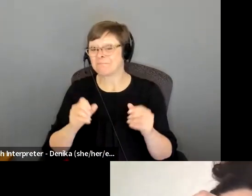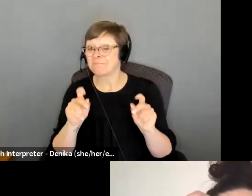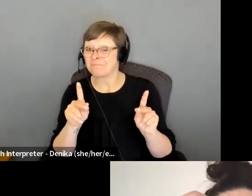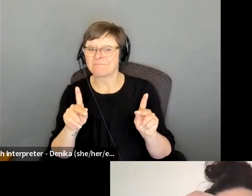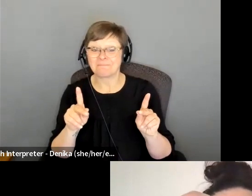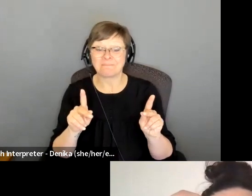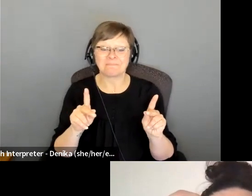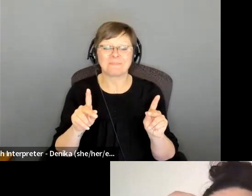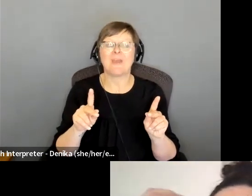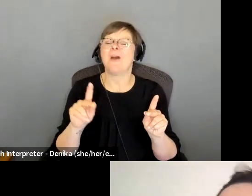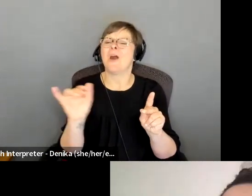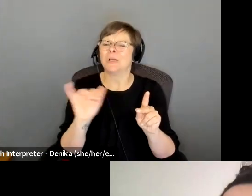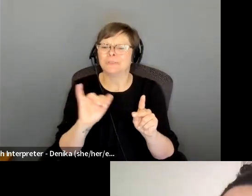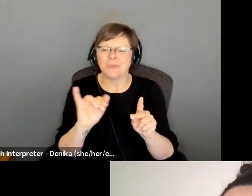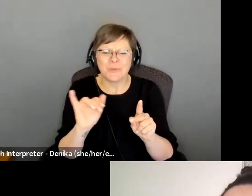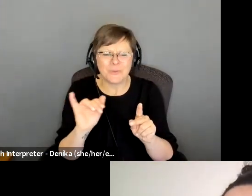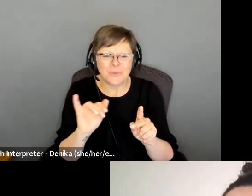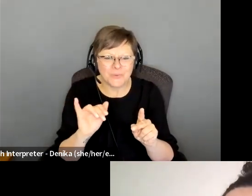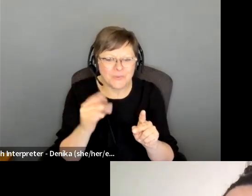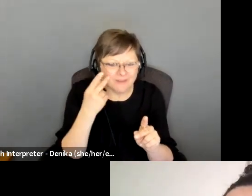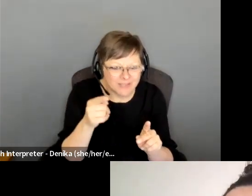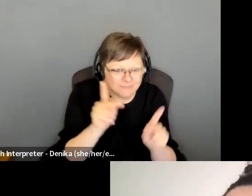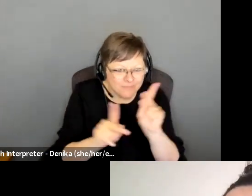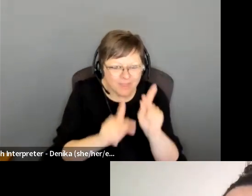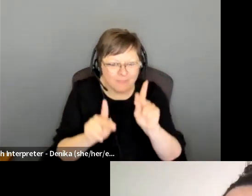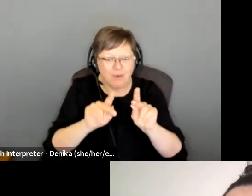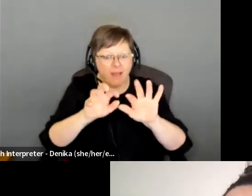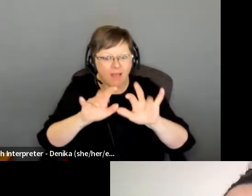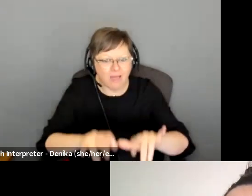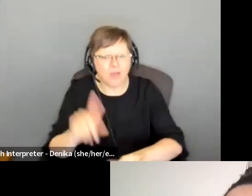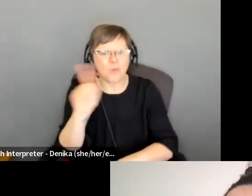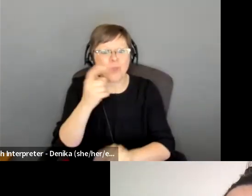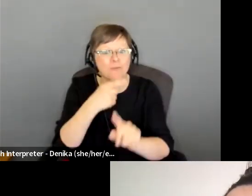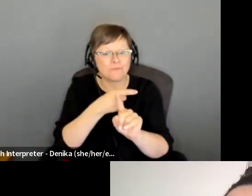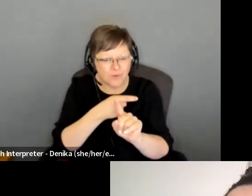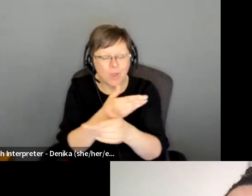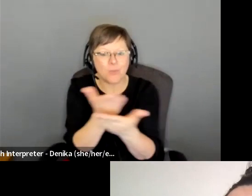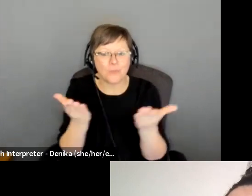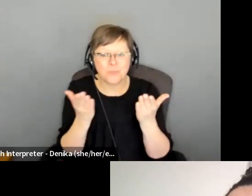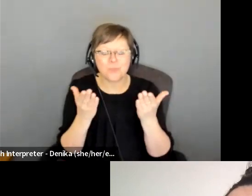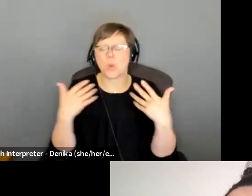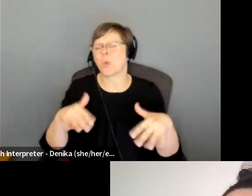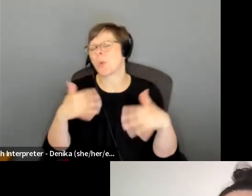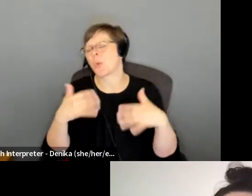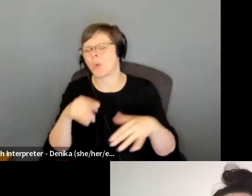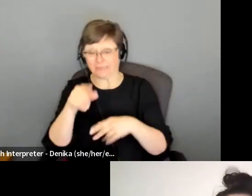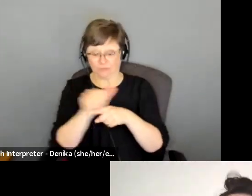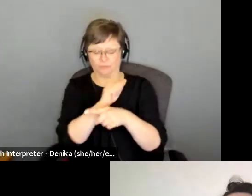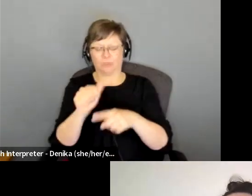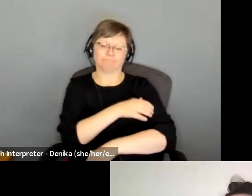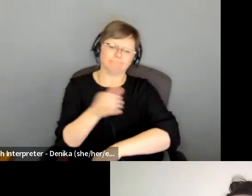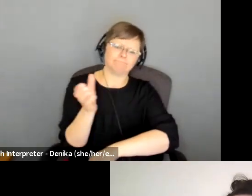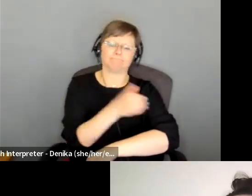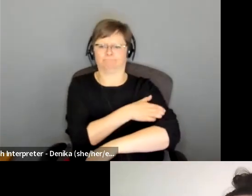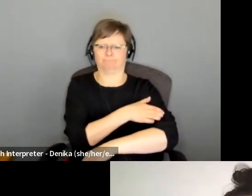also too, again, seeing where folks are from, if people are, again, putting into the chat where you're joining us from, really powerful part about this training and why we want it to be more of